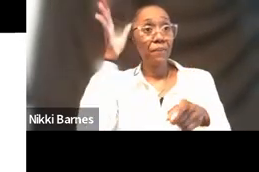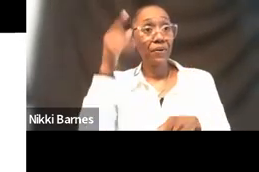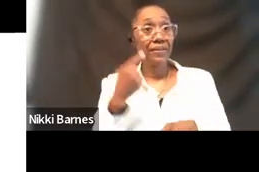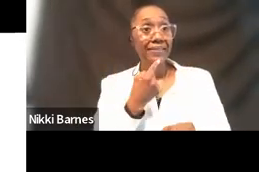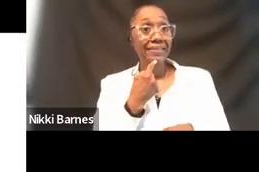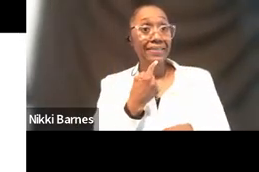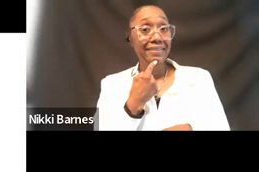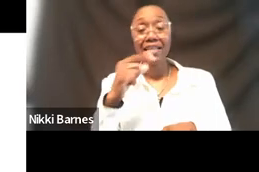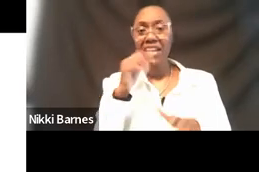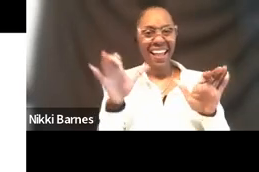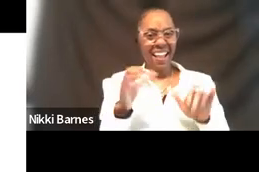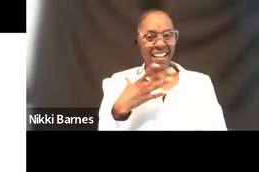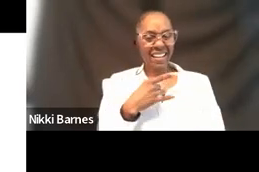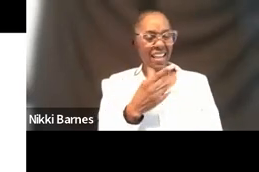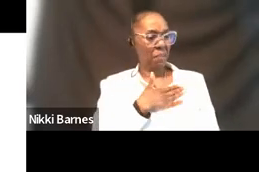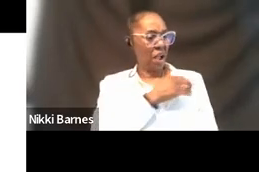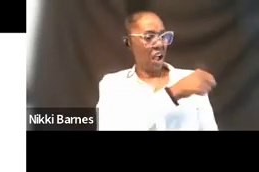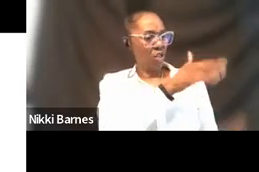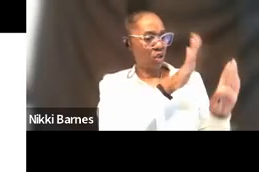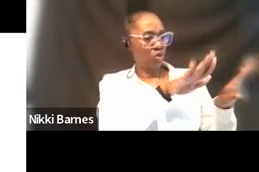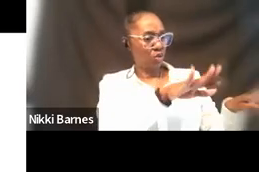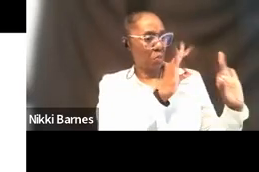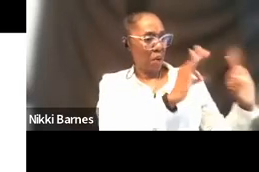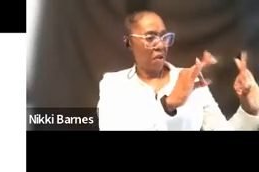like my other children, something's wrong.